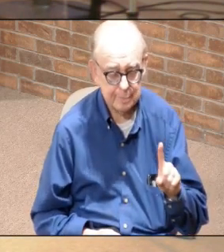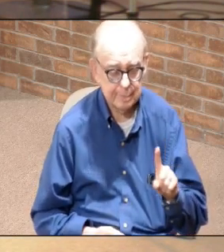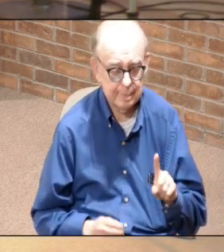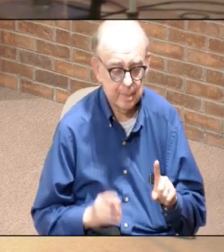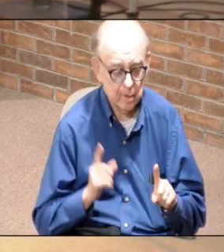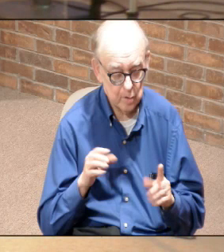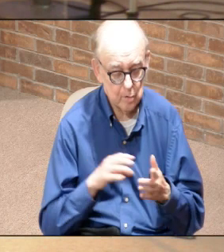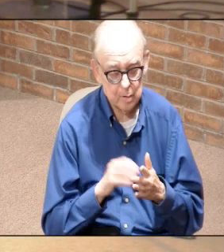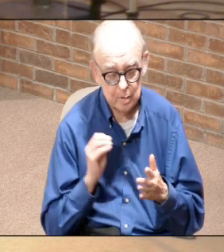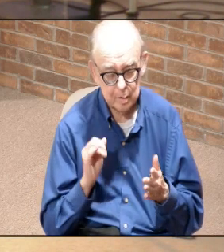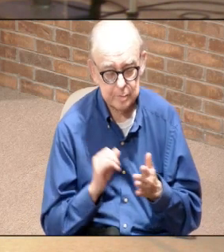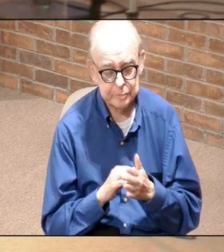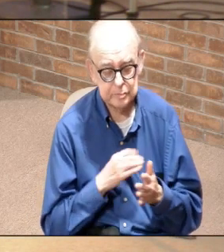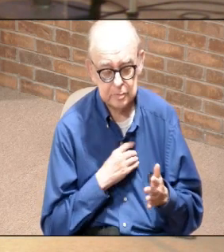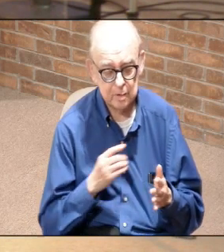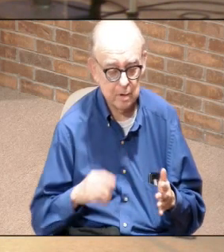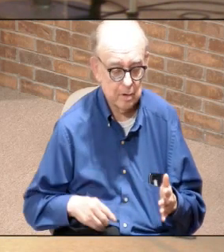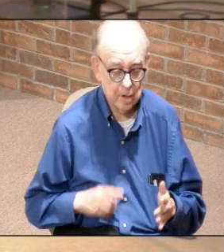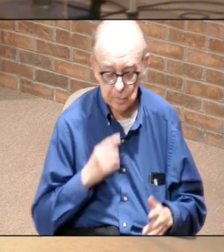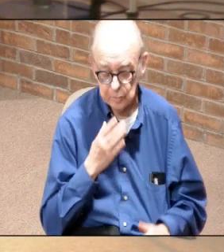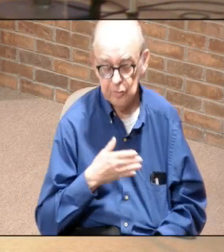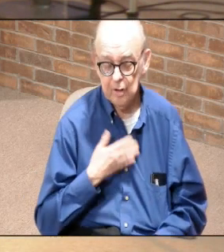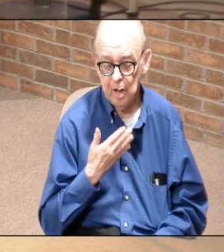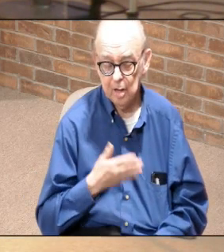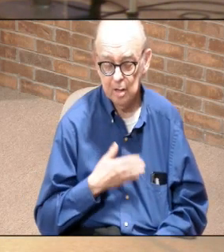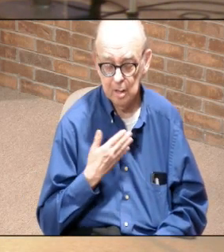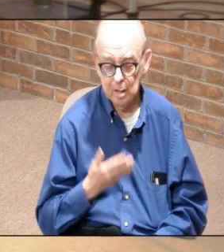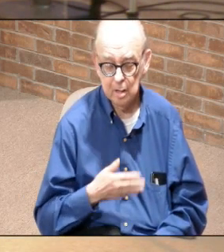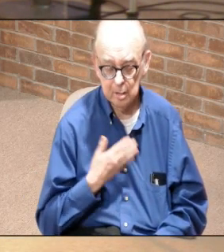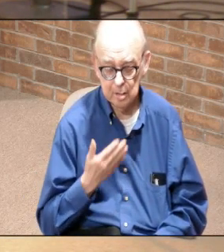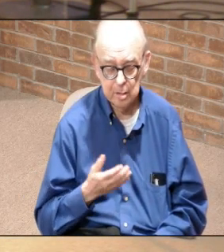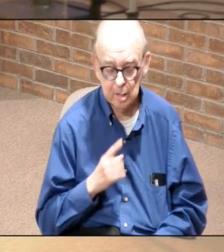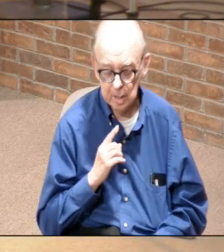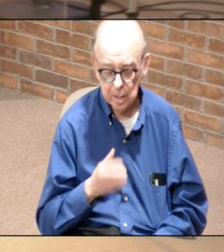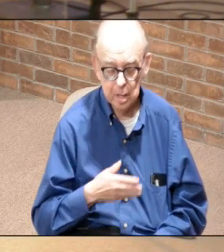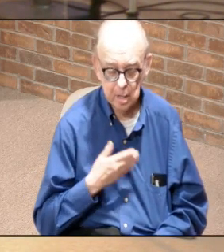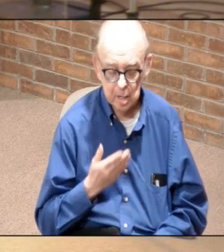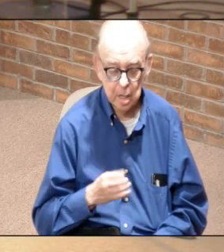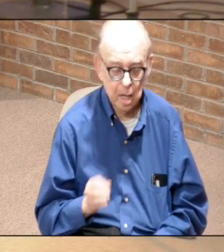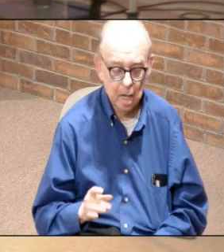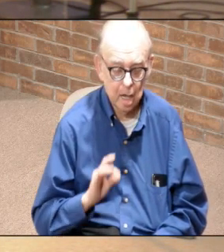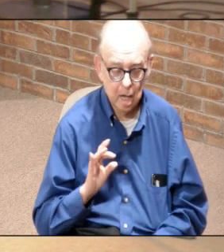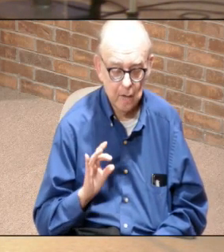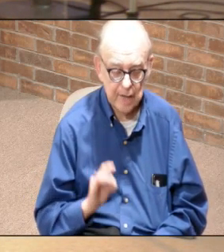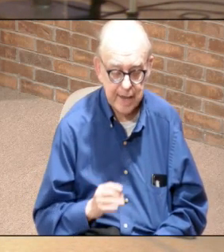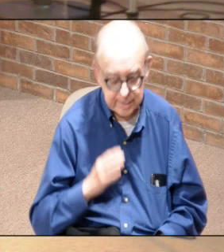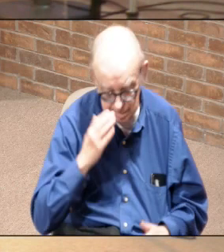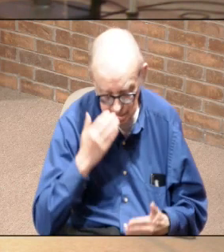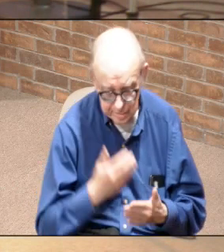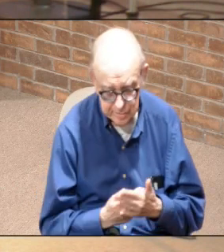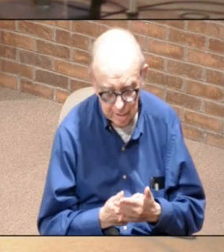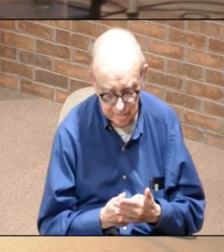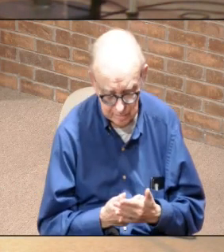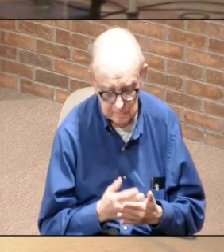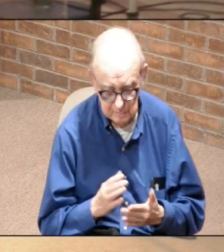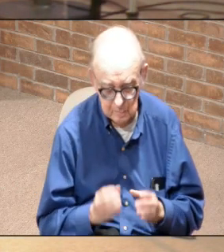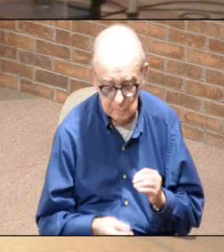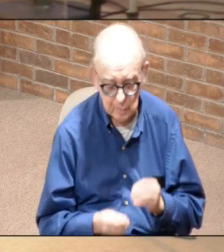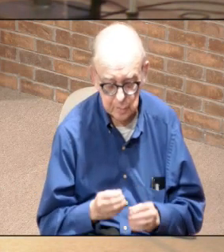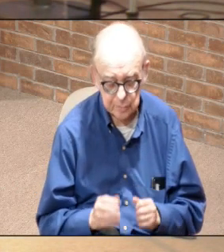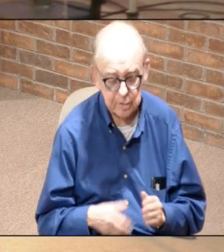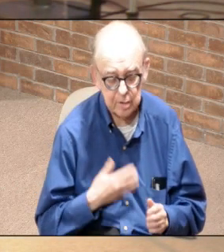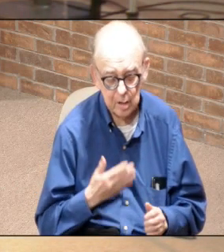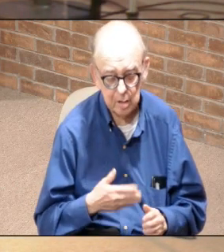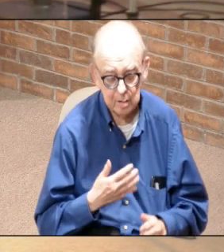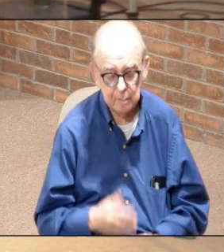you learn David was young. He was the youngest of 8 sons. Okay?